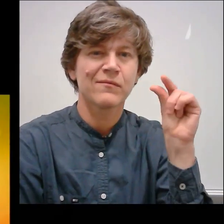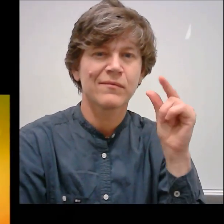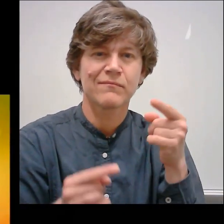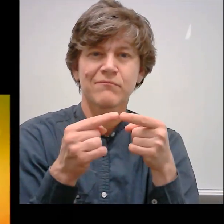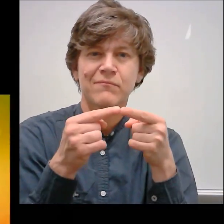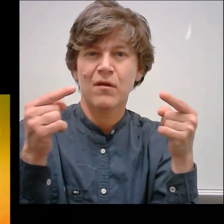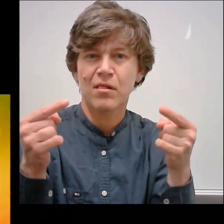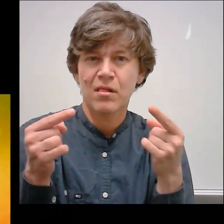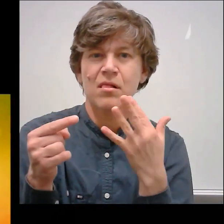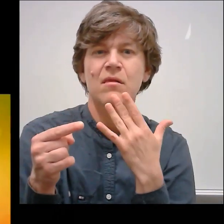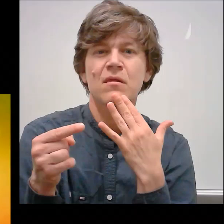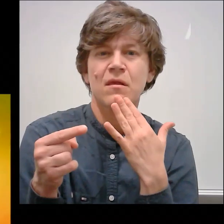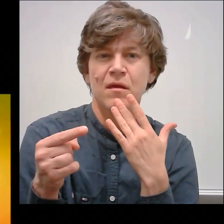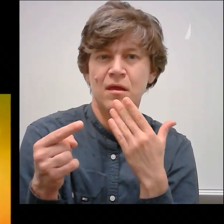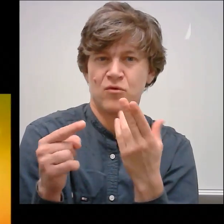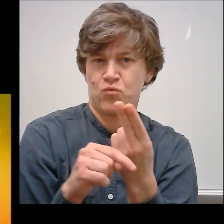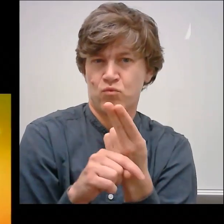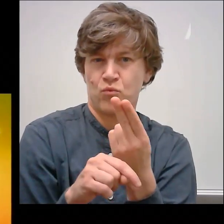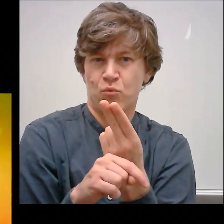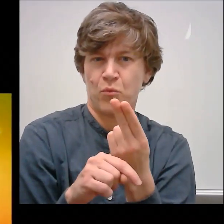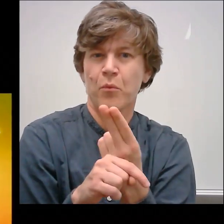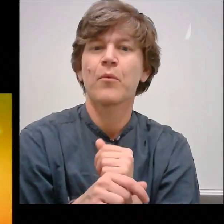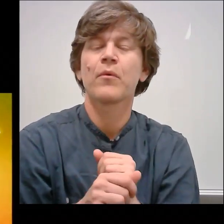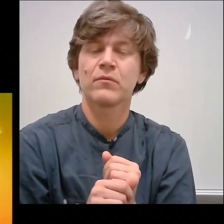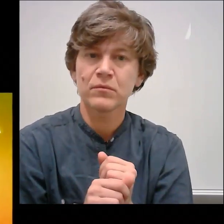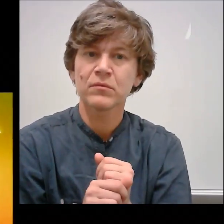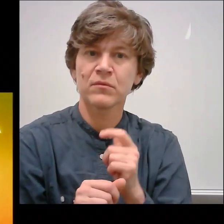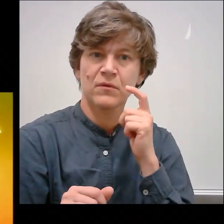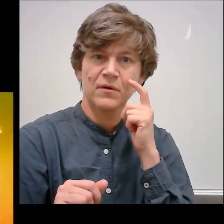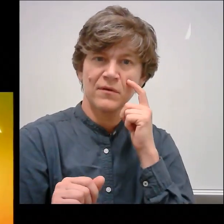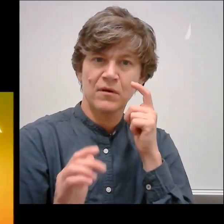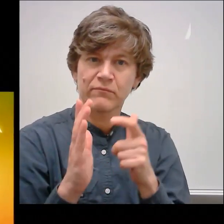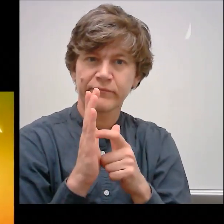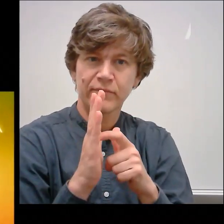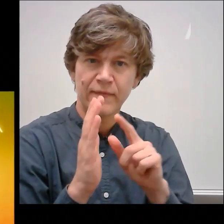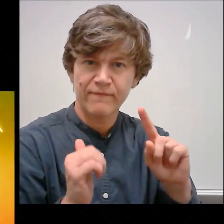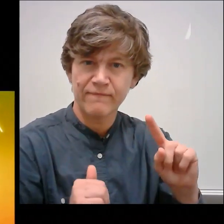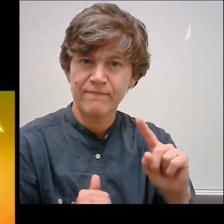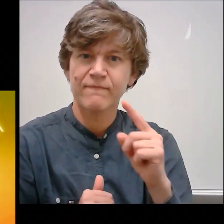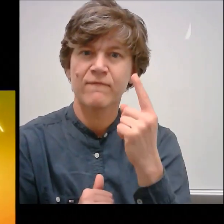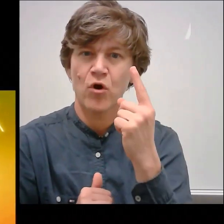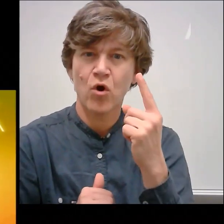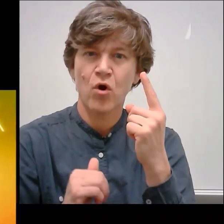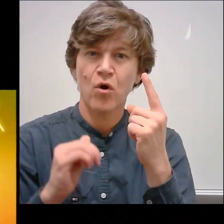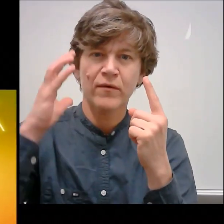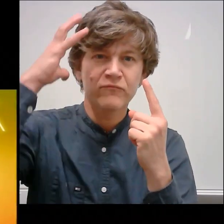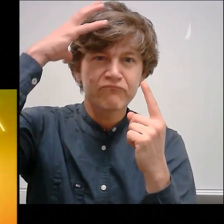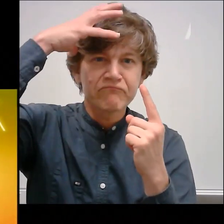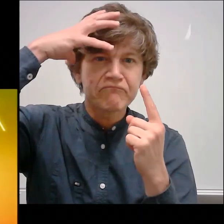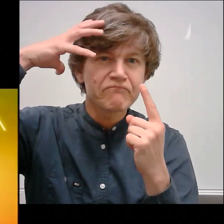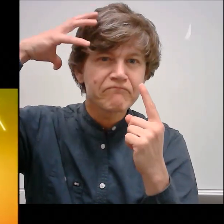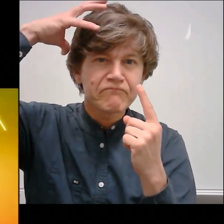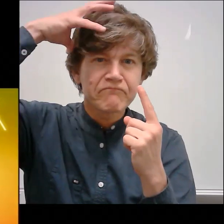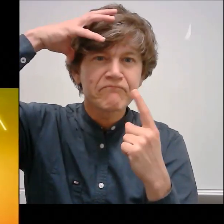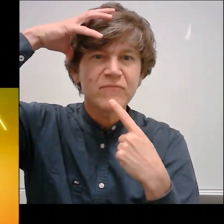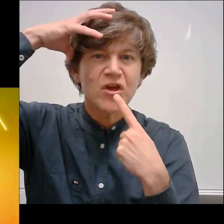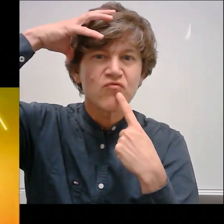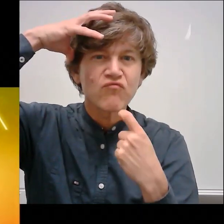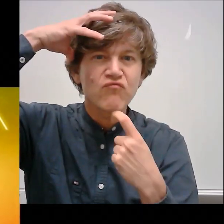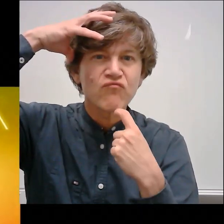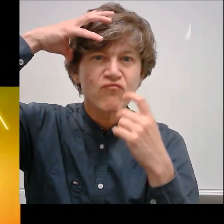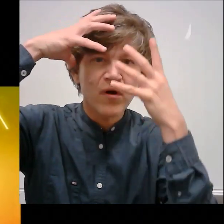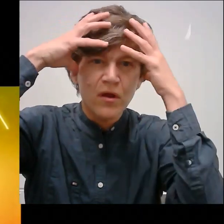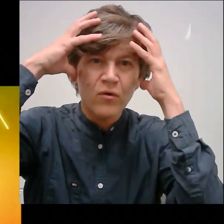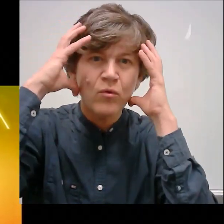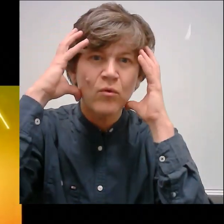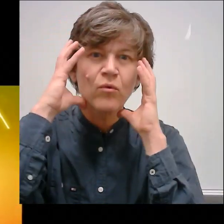other examples that I've shown you, our attention starts with the contrast of texture, value, and a vibrant red hue in the artist's